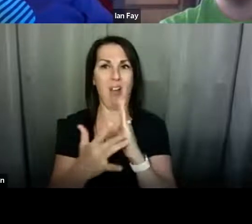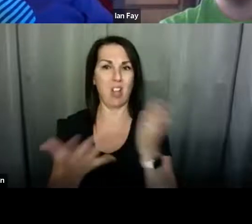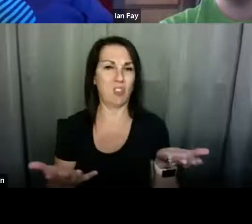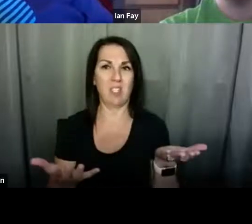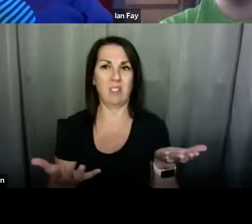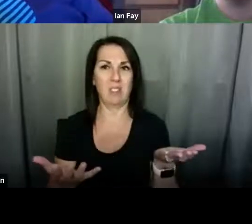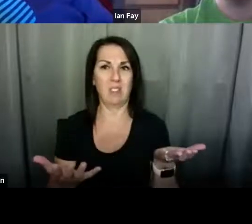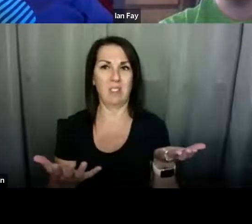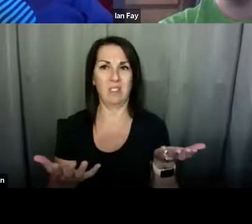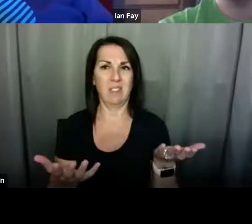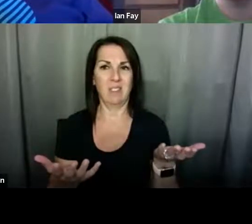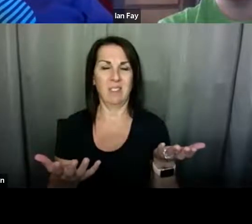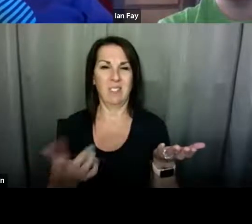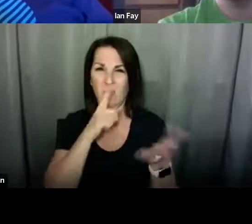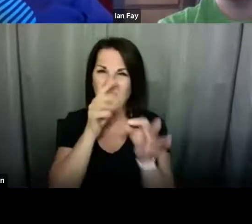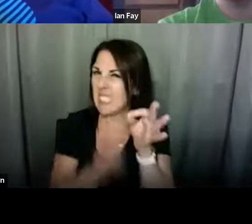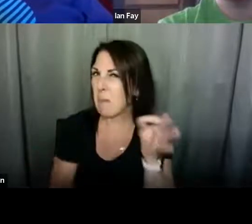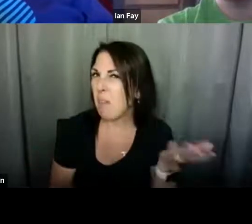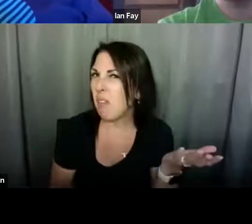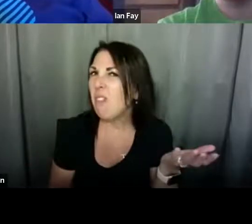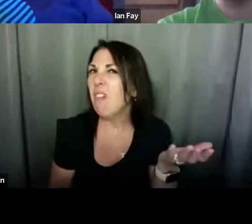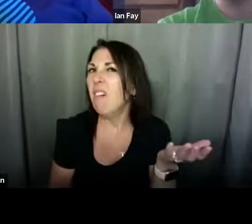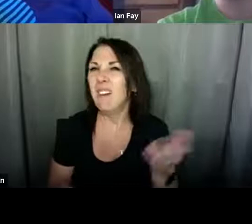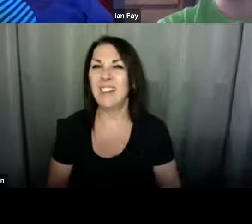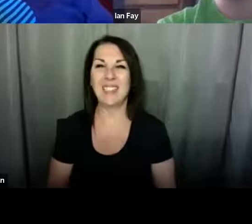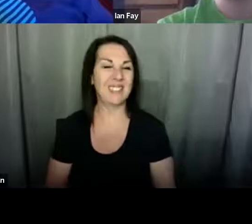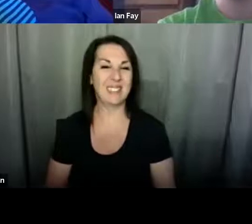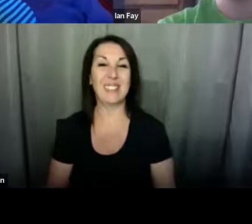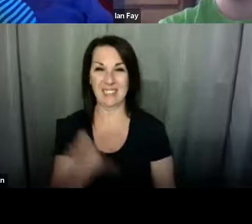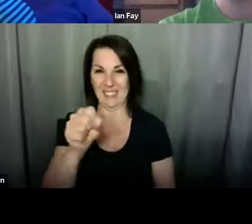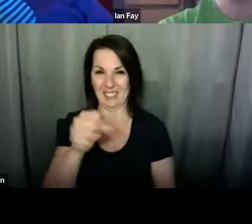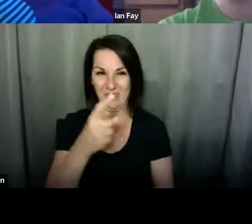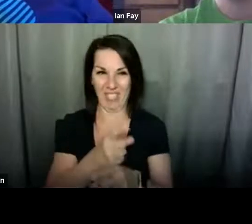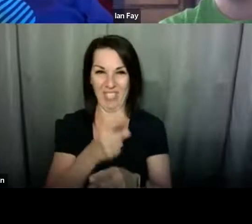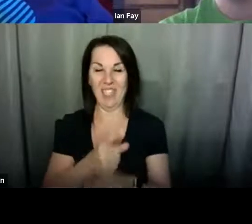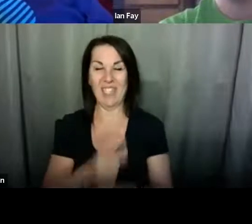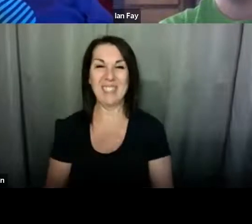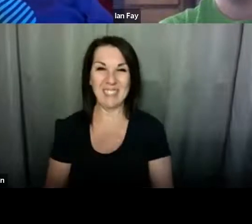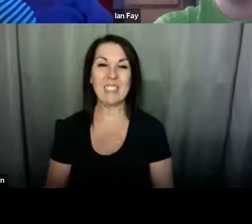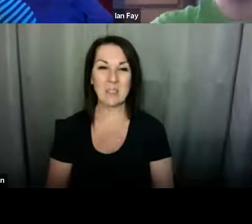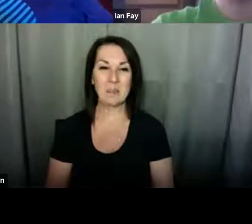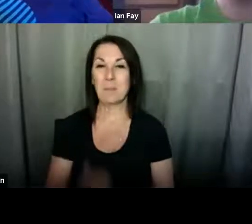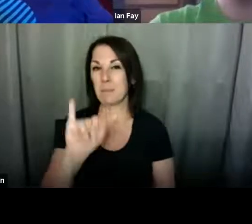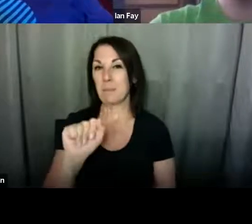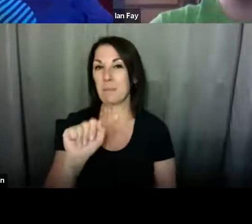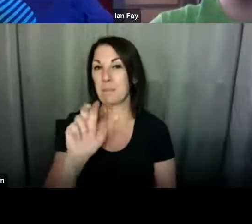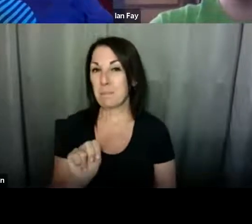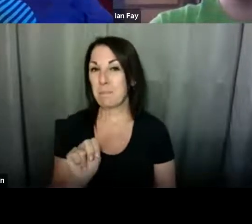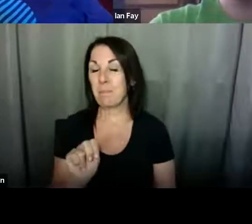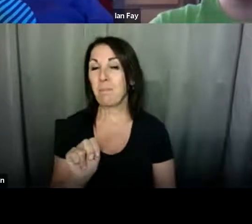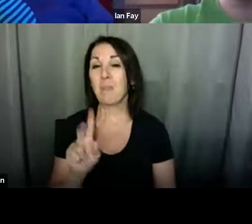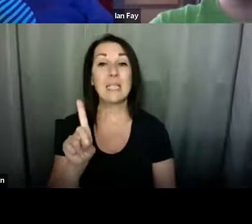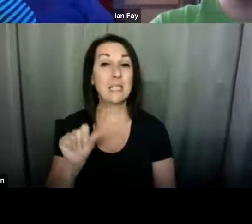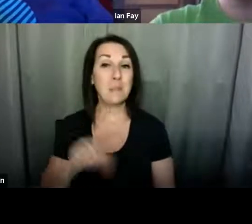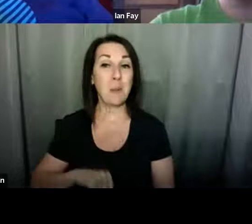should have been, that's such a simple thing. Like, yes, yeah. Absolutely. And Ian, what does disability